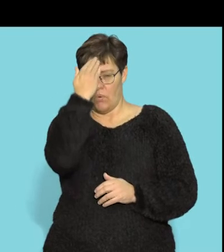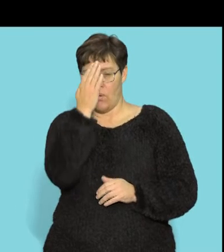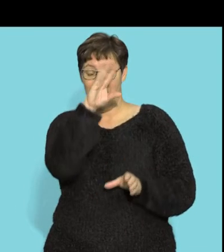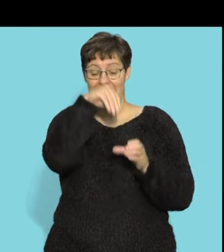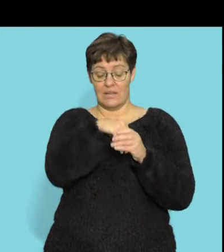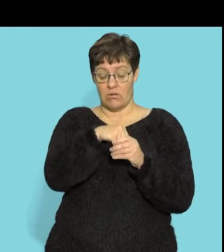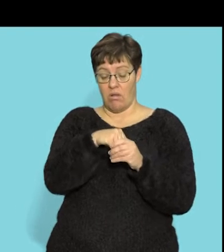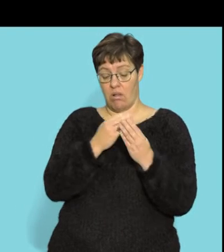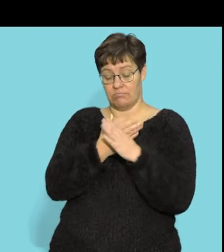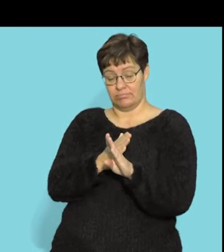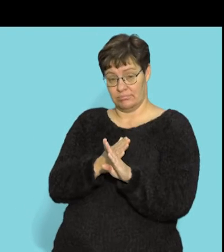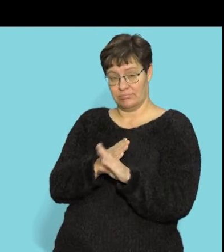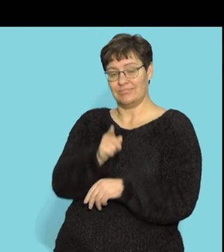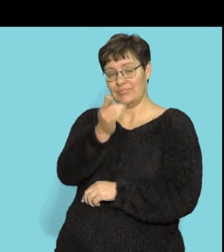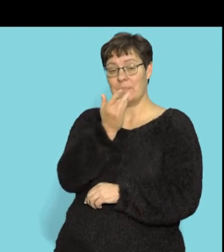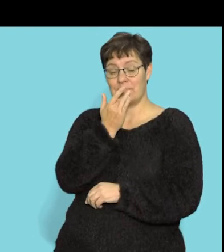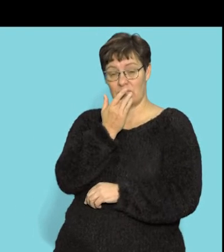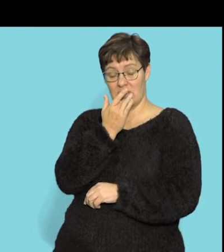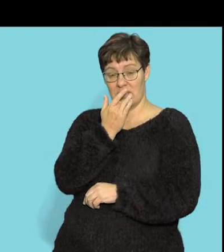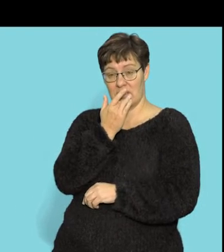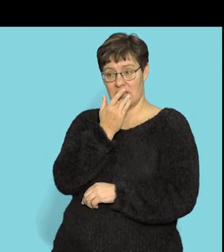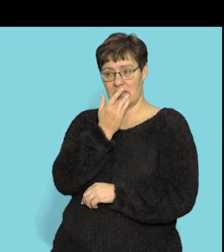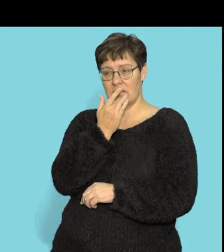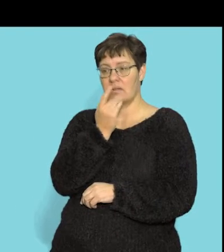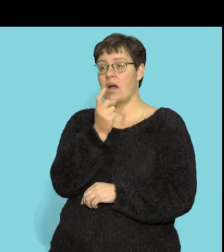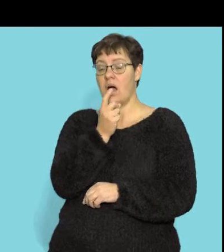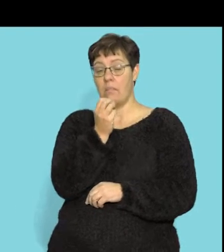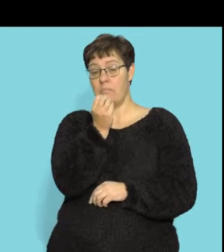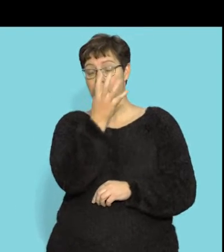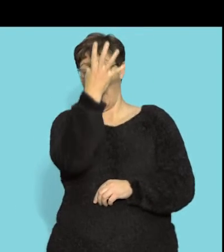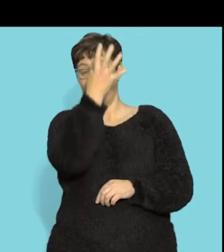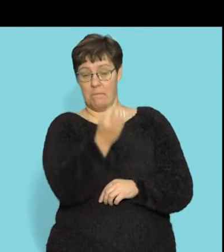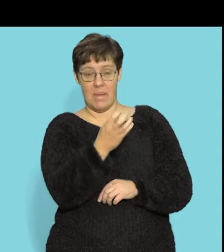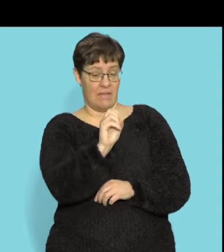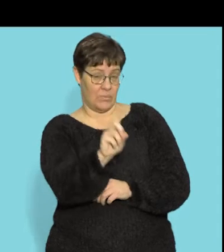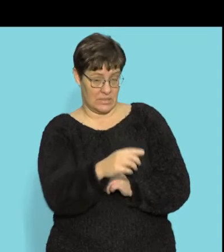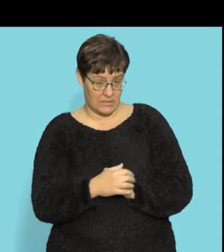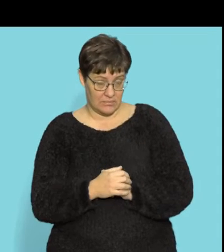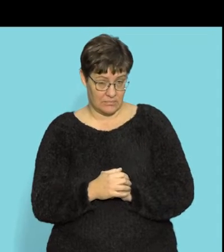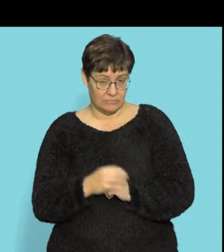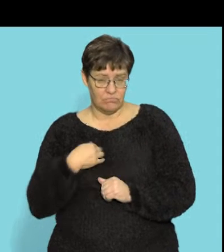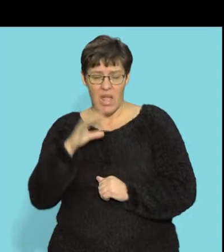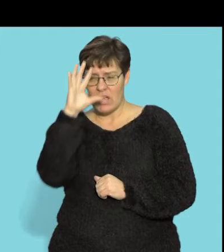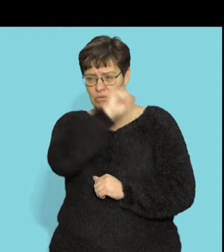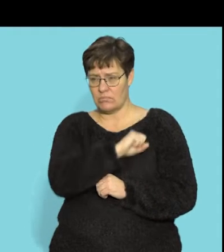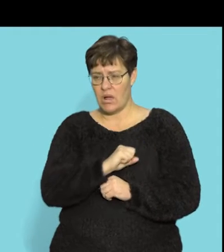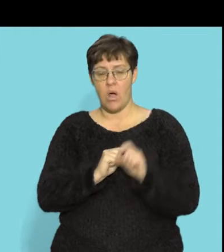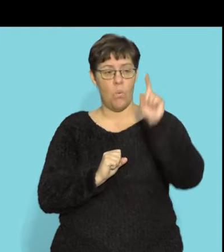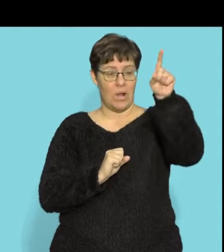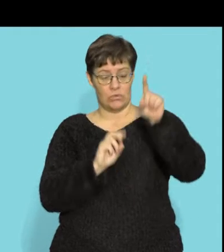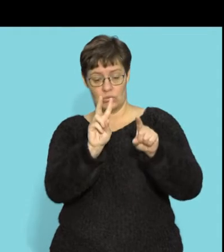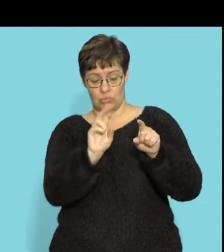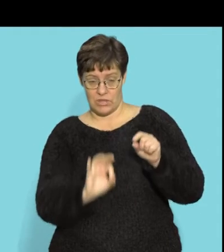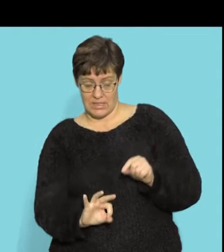the internal resistance of the battery have on the brightness of the light bulbs. Now the assumption is that the three light